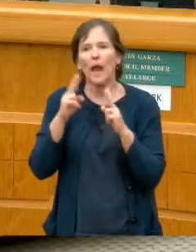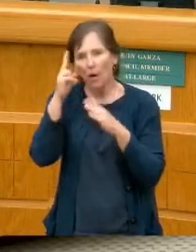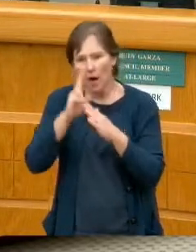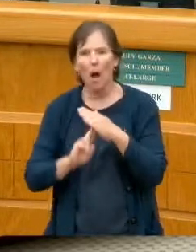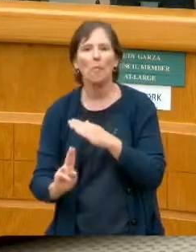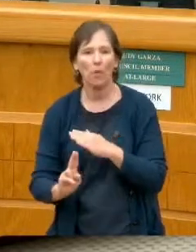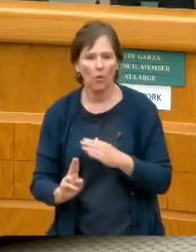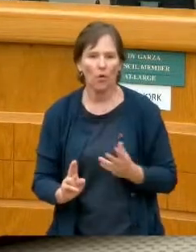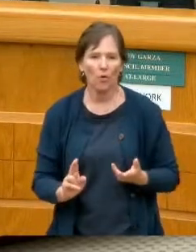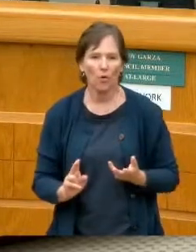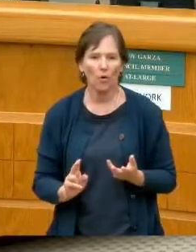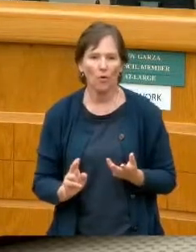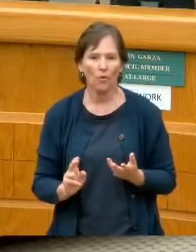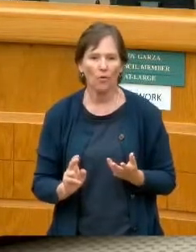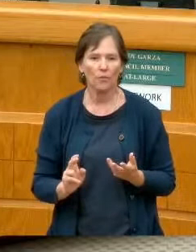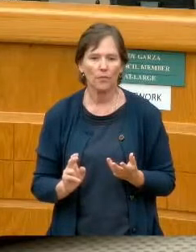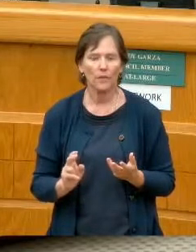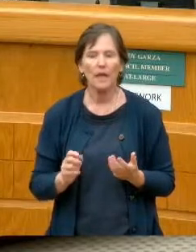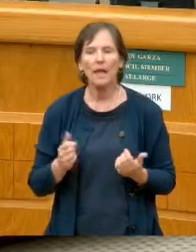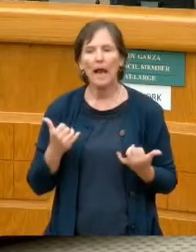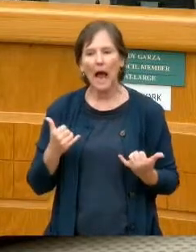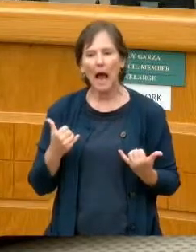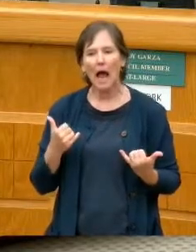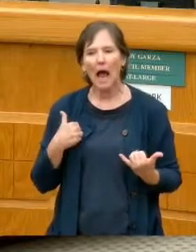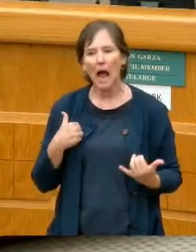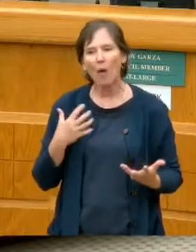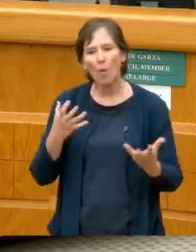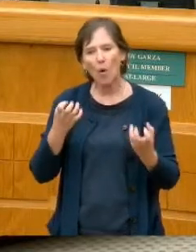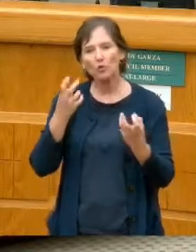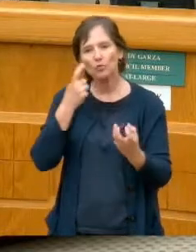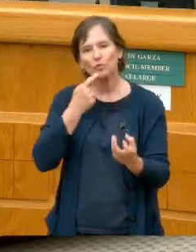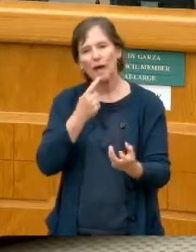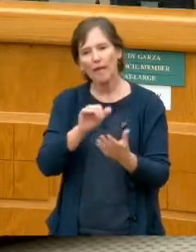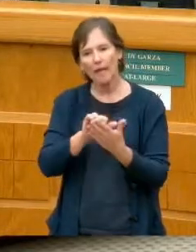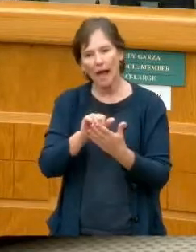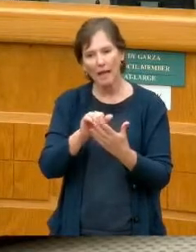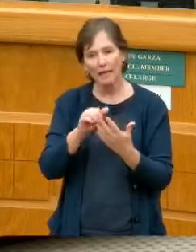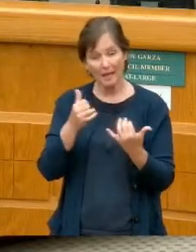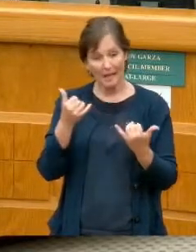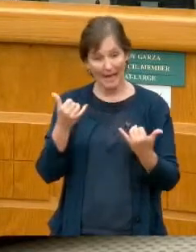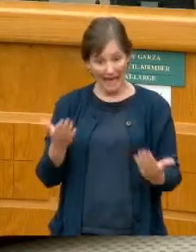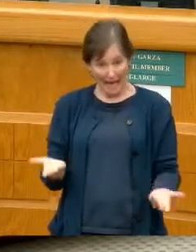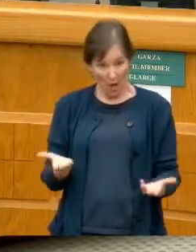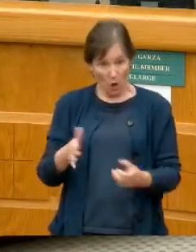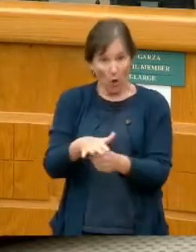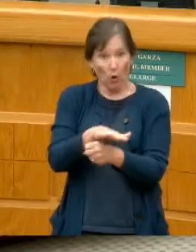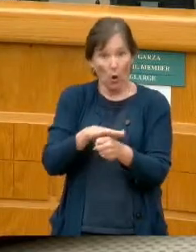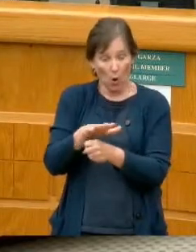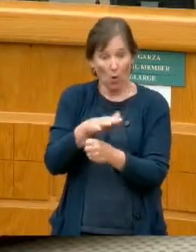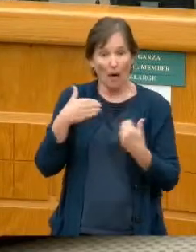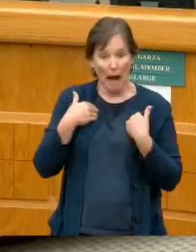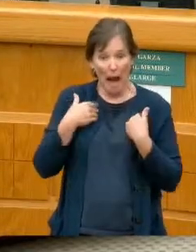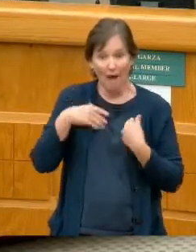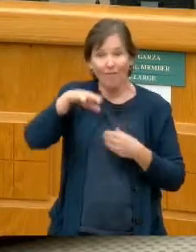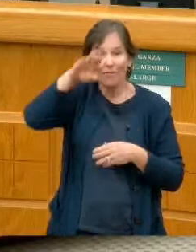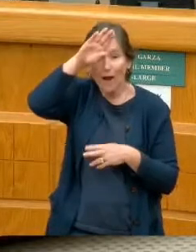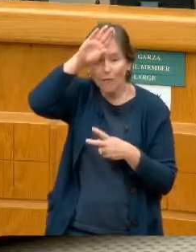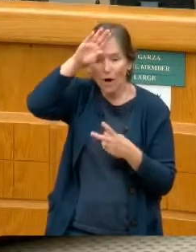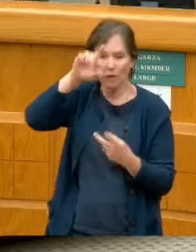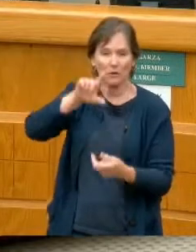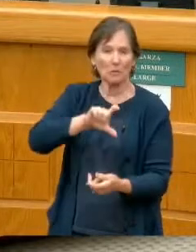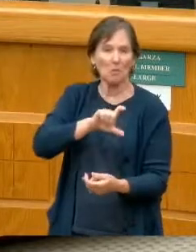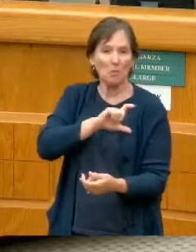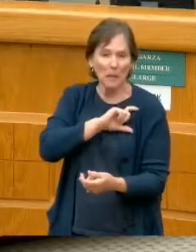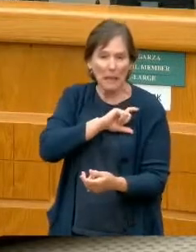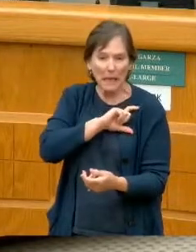say that on the eve of September 11th, we have firefighters here, head of emergency management here, police officers